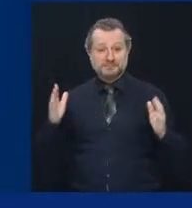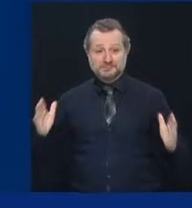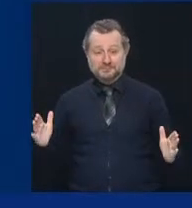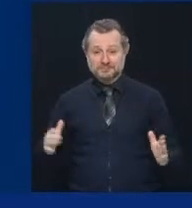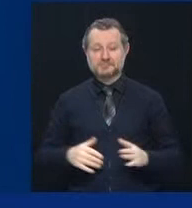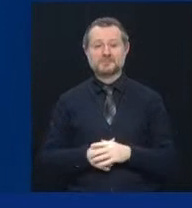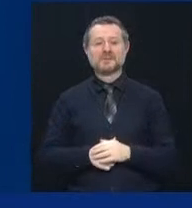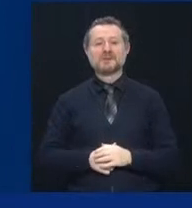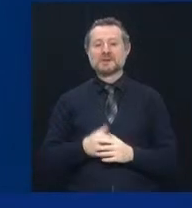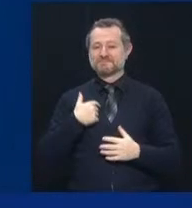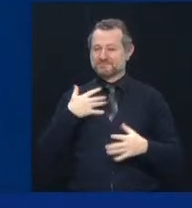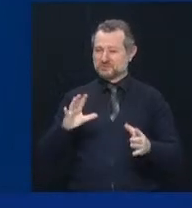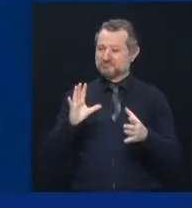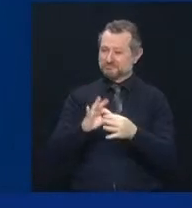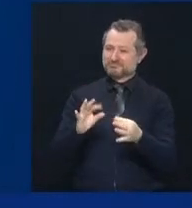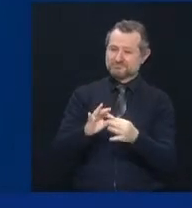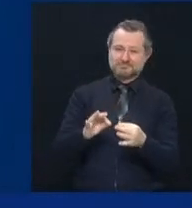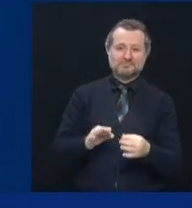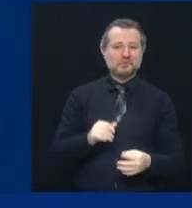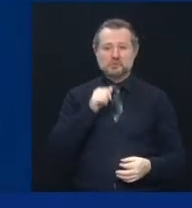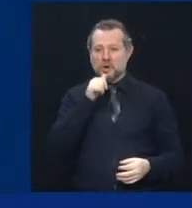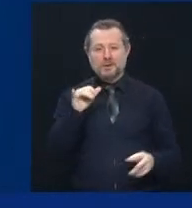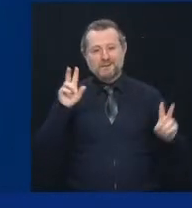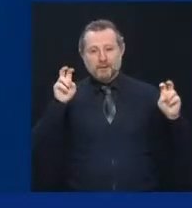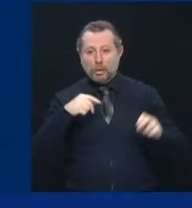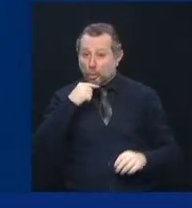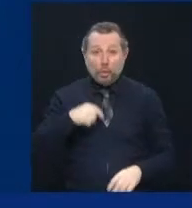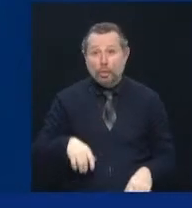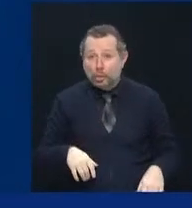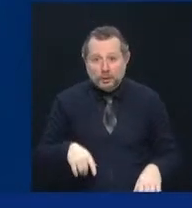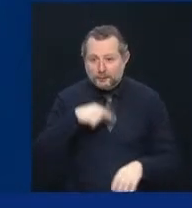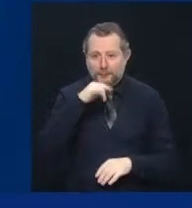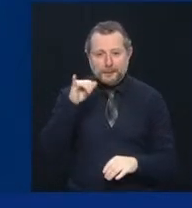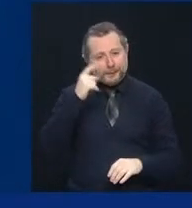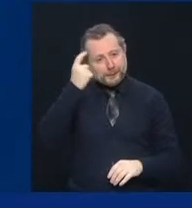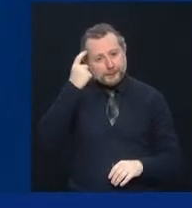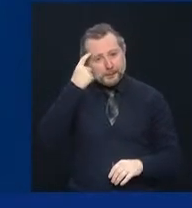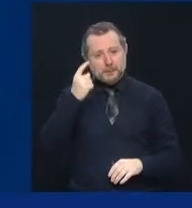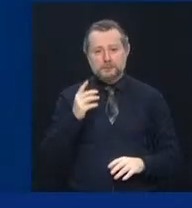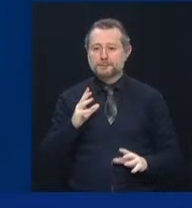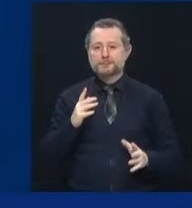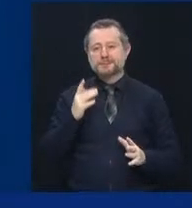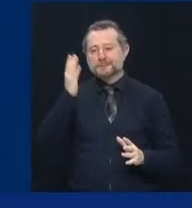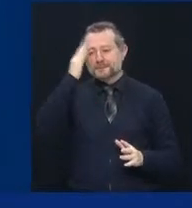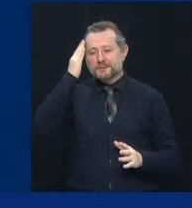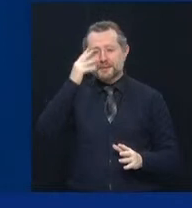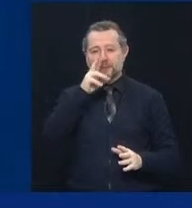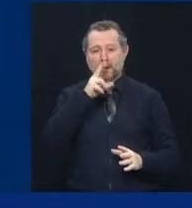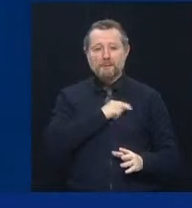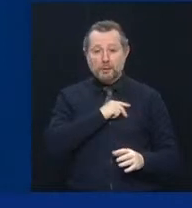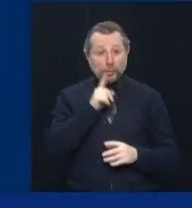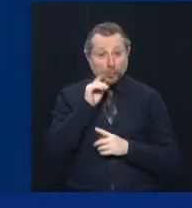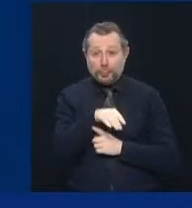said, don't be a turkey, or I said, don't be a turkey on Thanksgiving, playing into Thanksgiving,